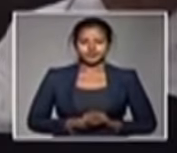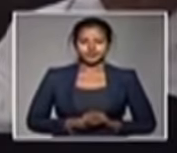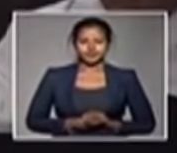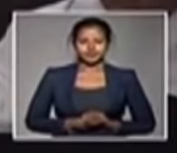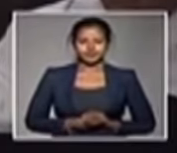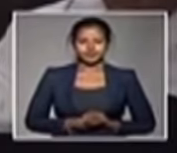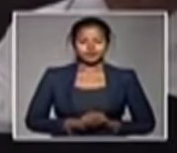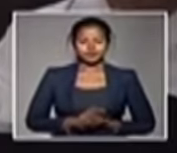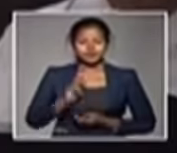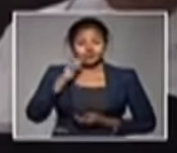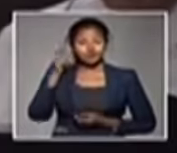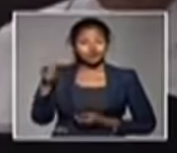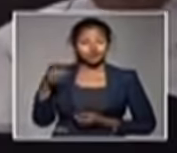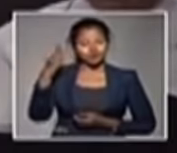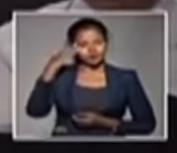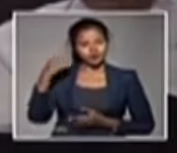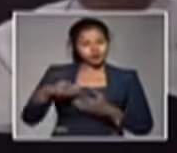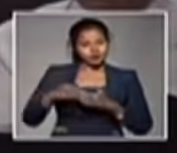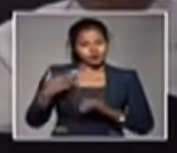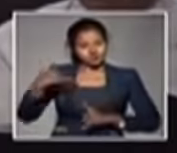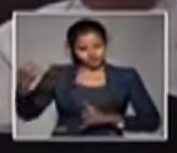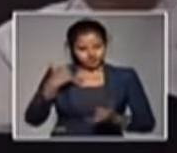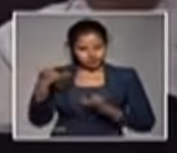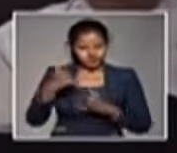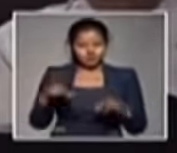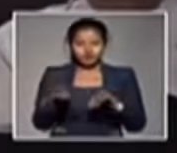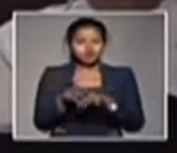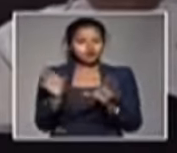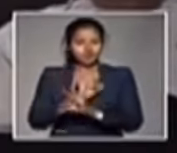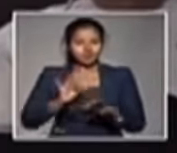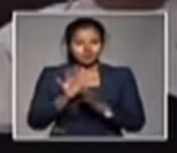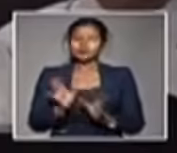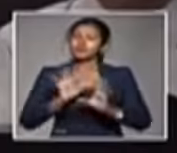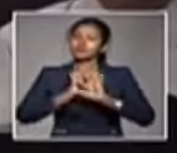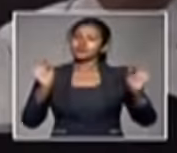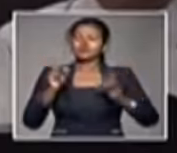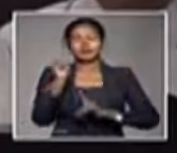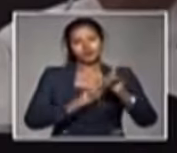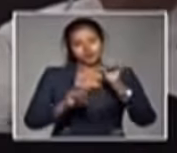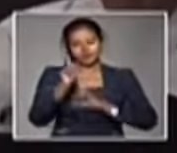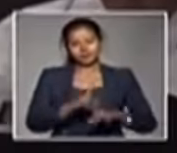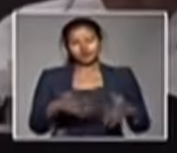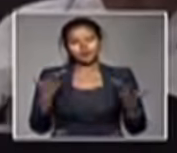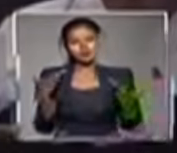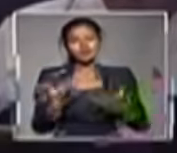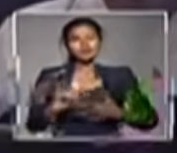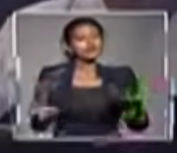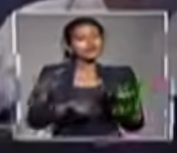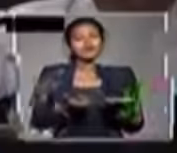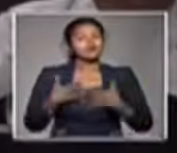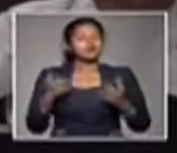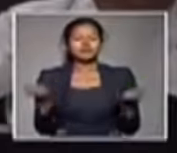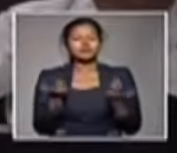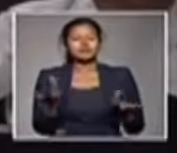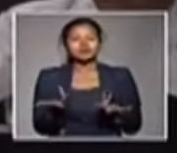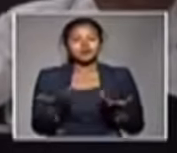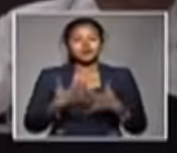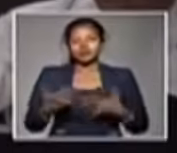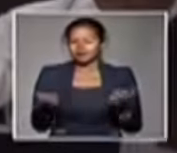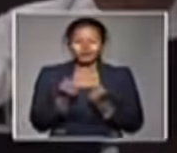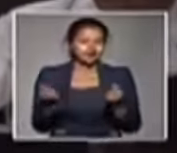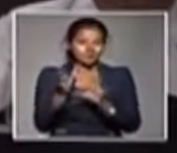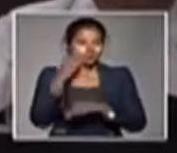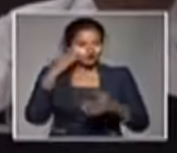His wife has spoken to me. If no one is afraid, let us reveal those conversations. Why are you afraid of that? Don't be afraid of